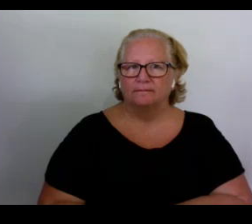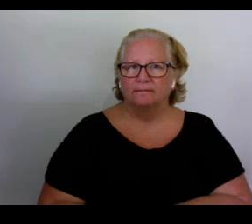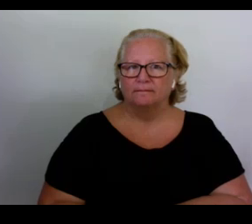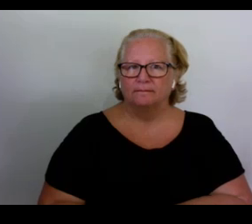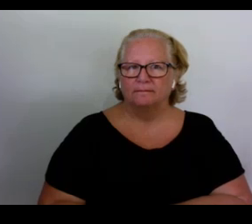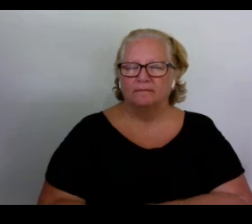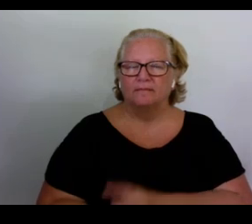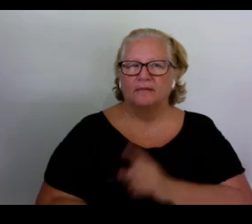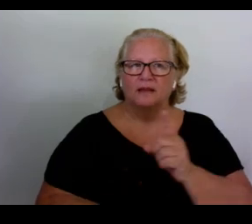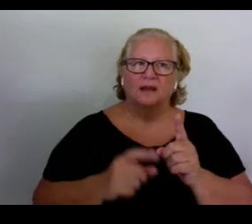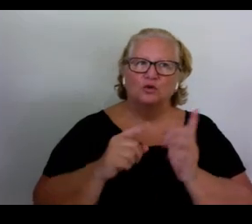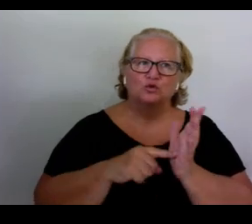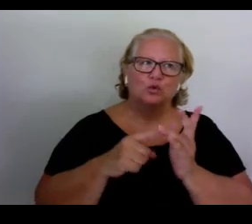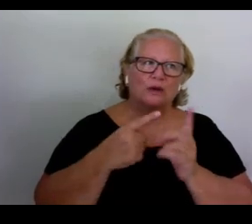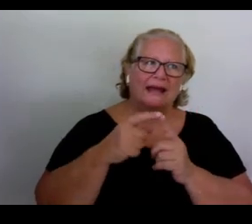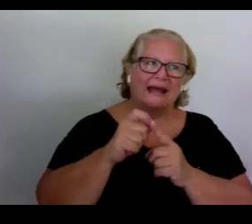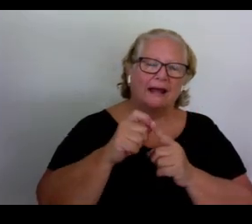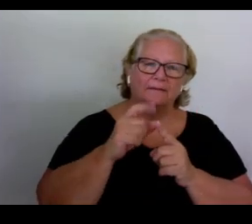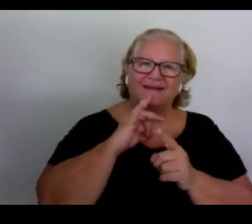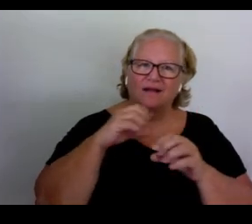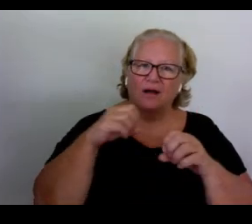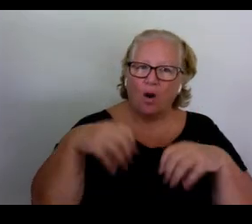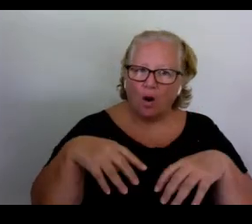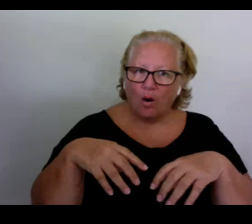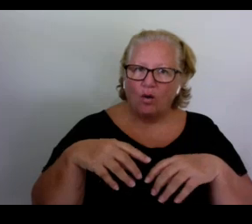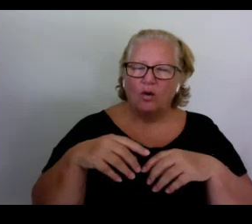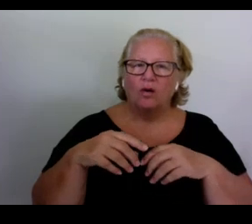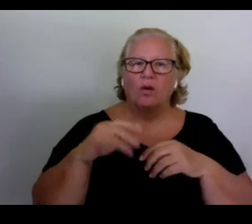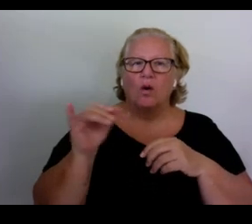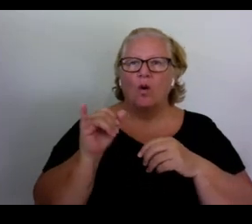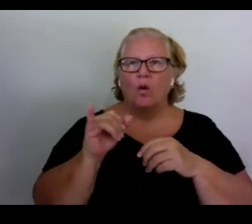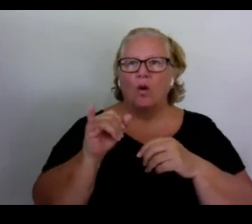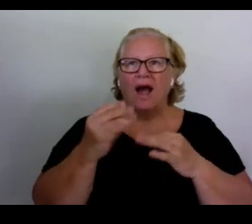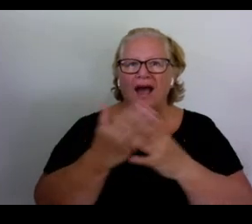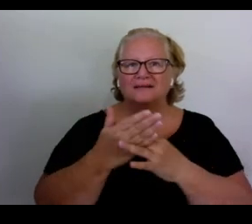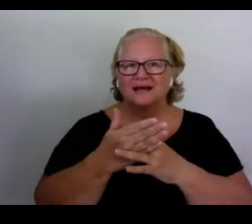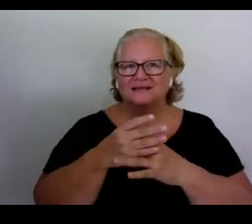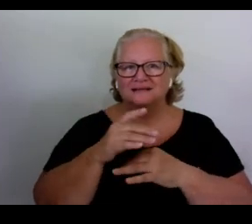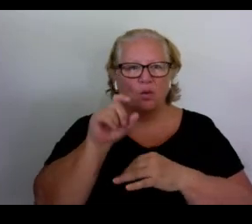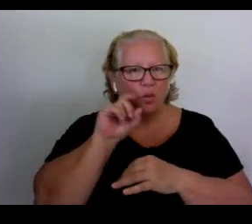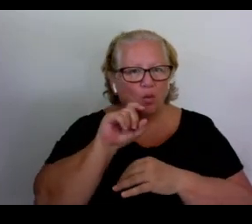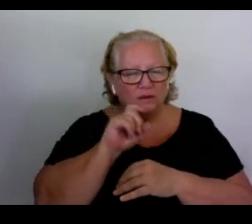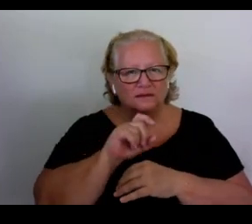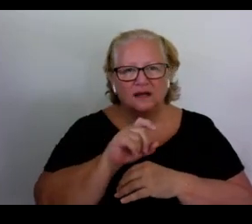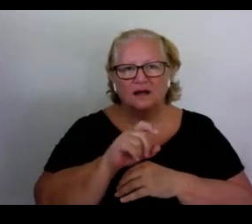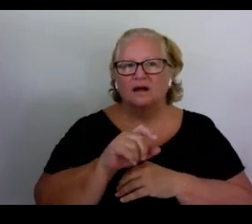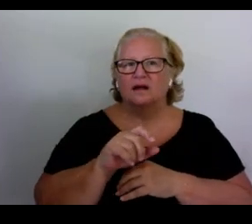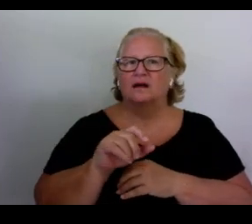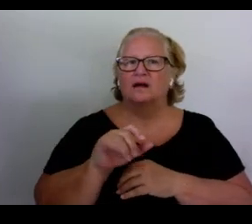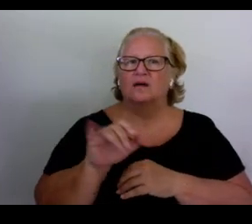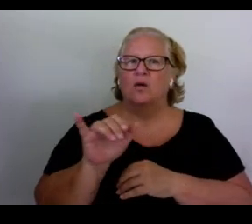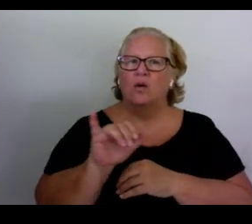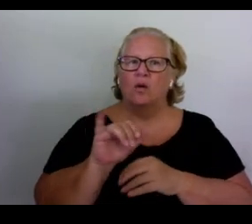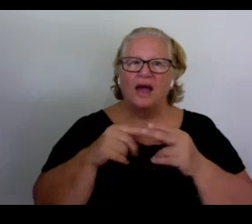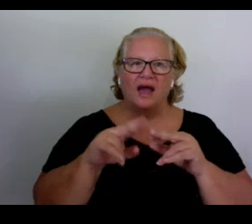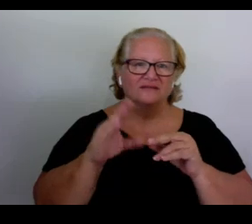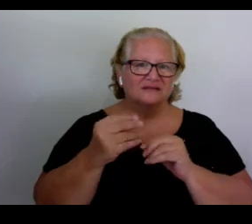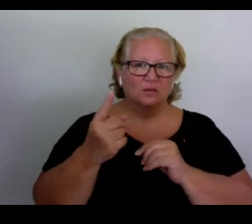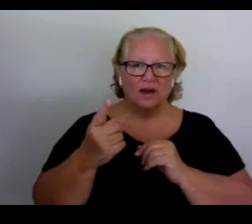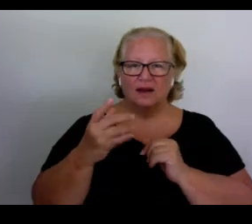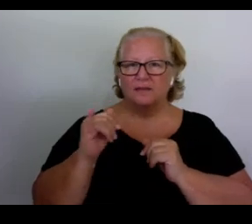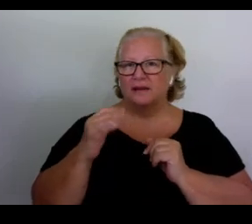the lights on or keeping with people with basic access to water, or say if somebody might